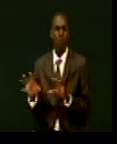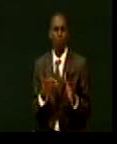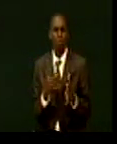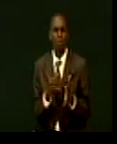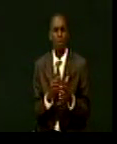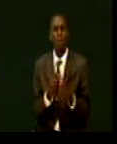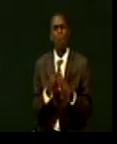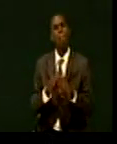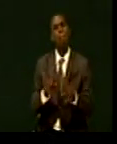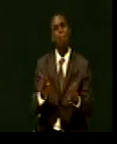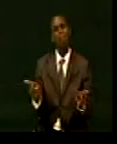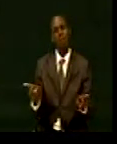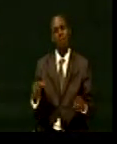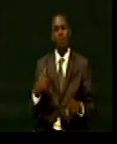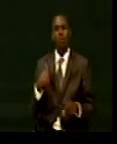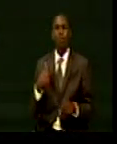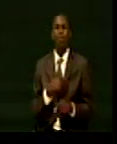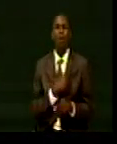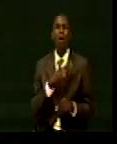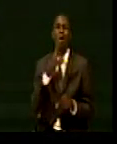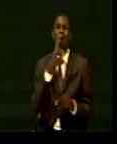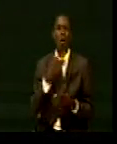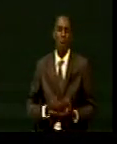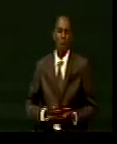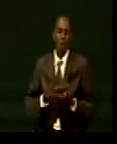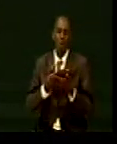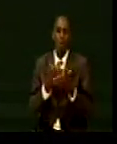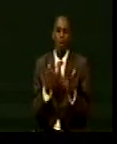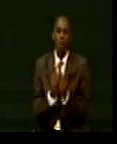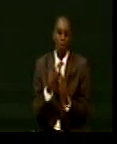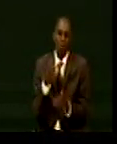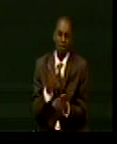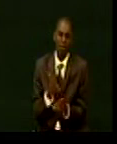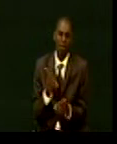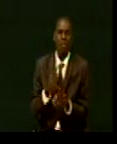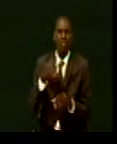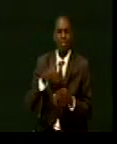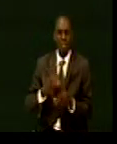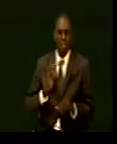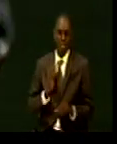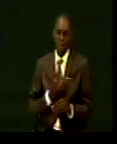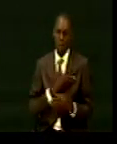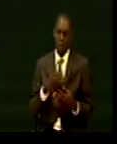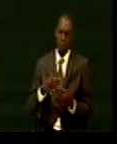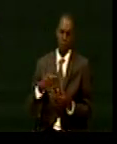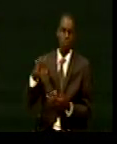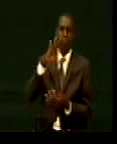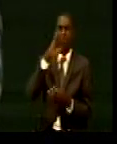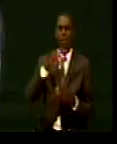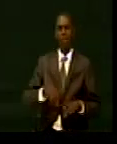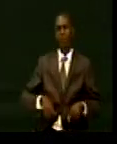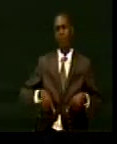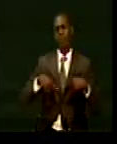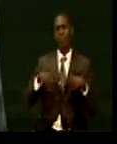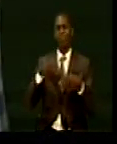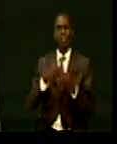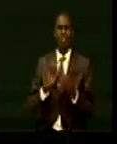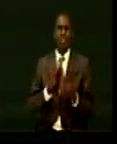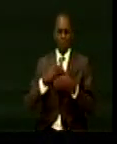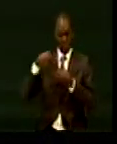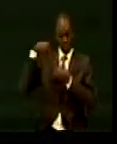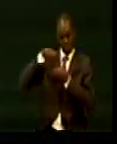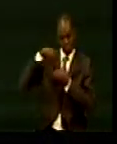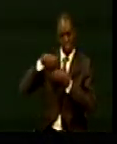with this powerlessness in our moral life, in our spiritual life, in our inner life, who